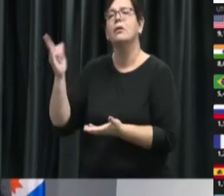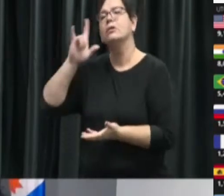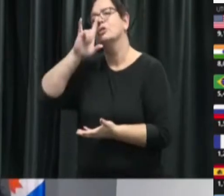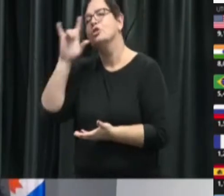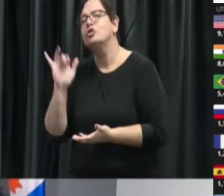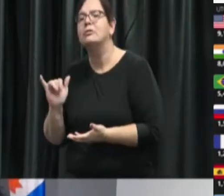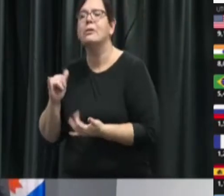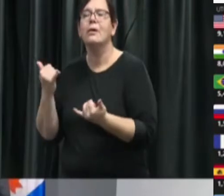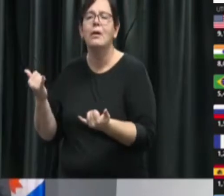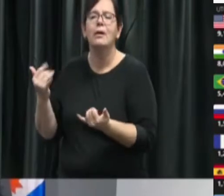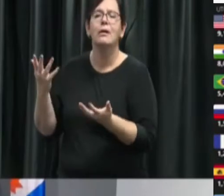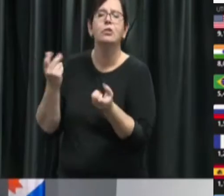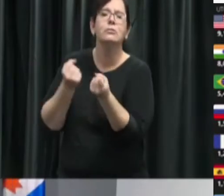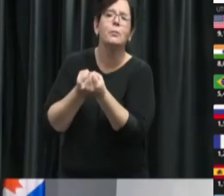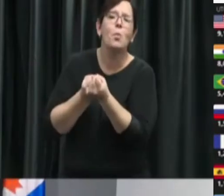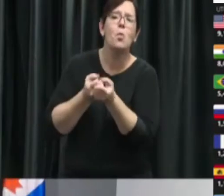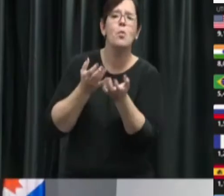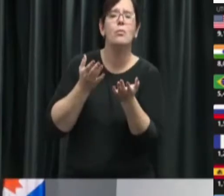city. Doctor?